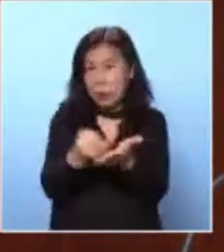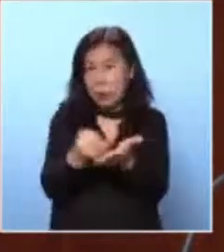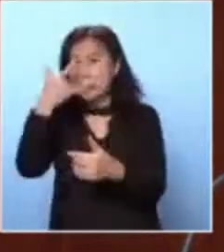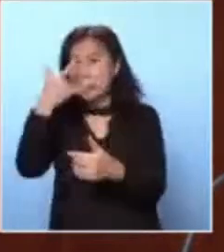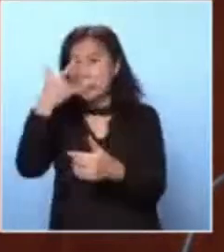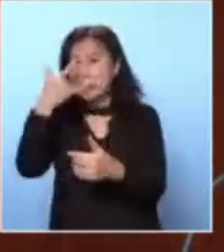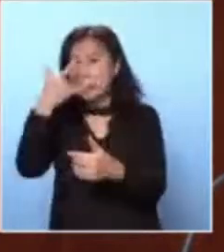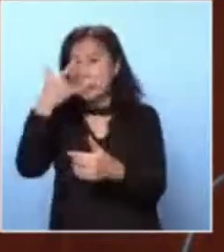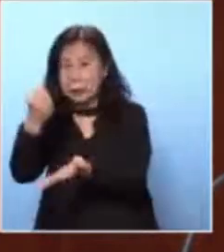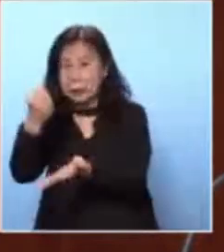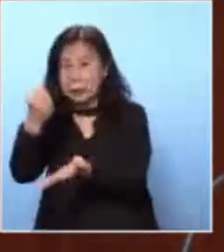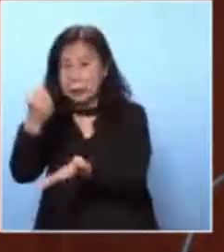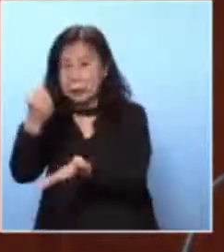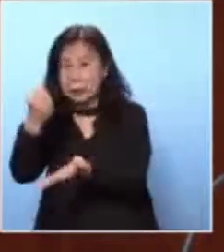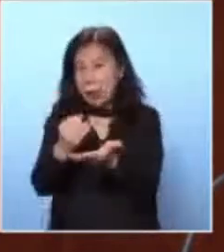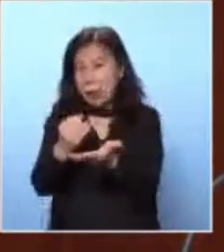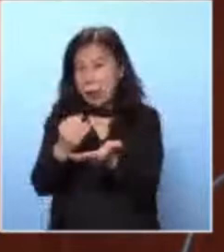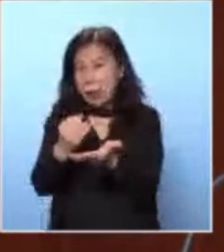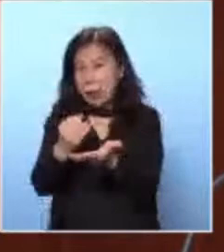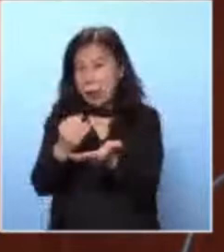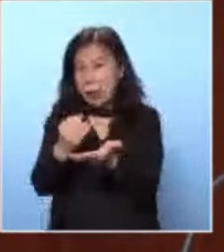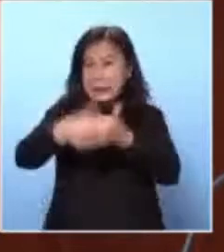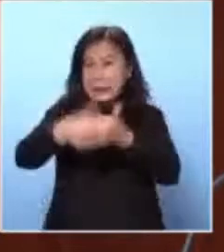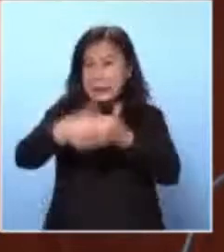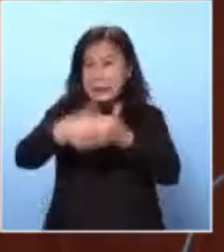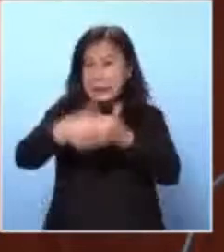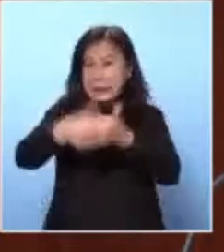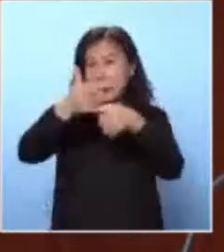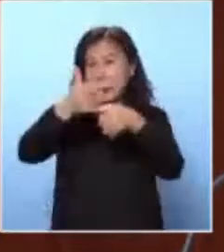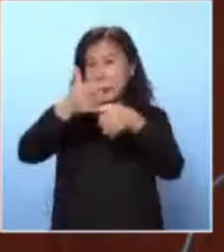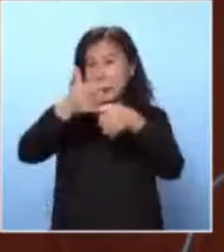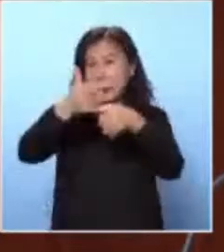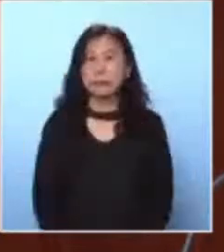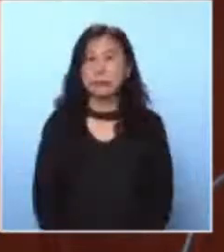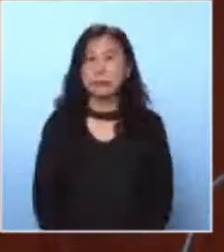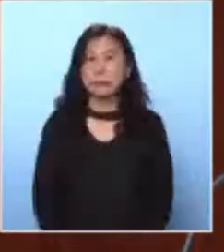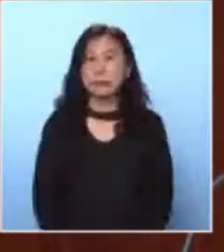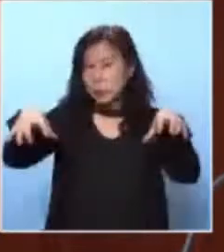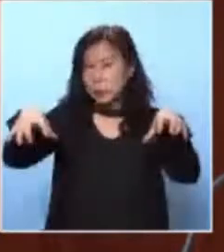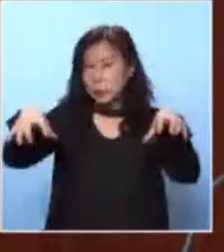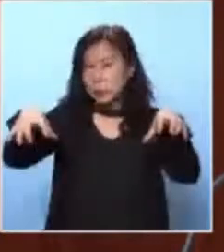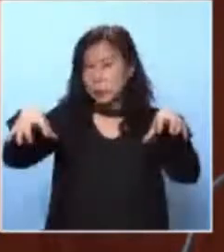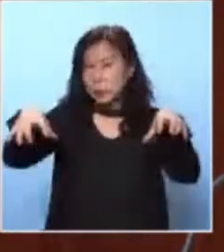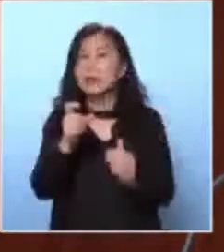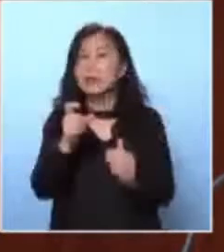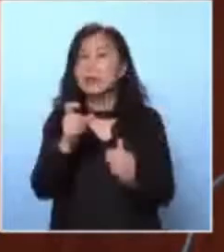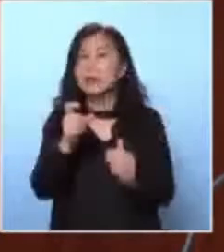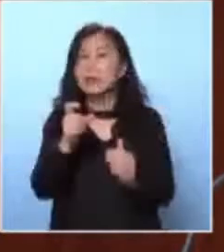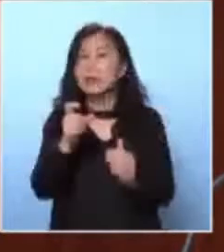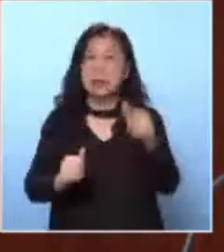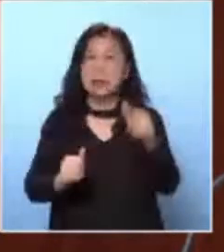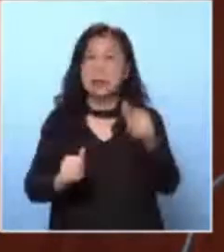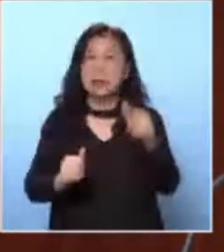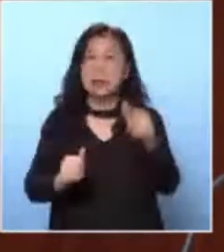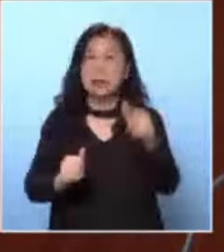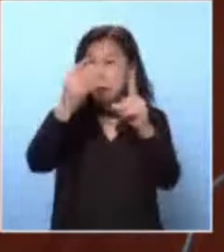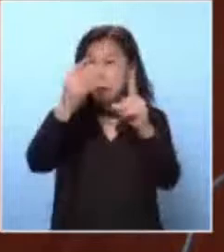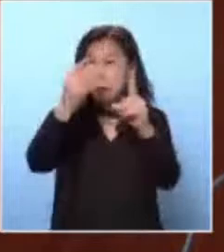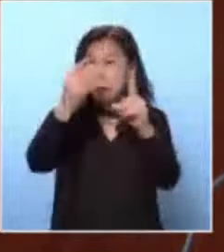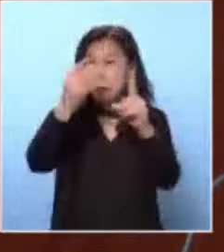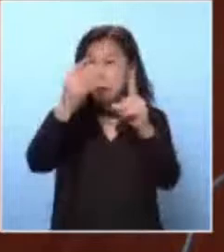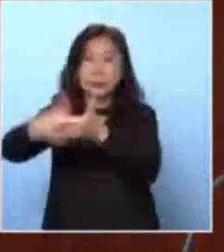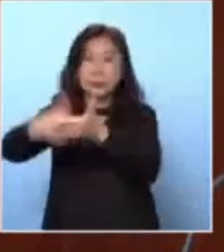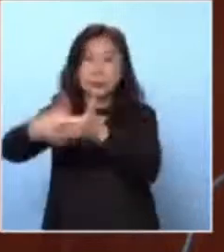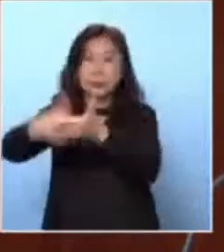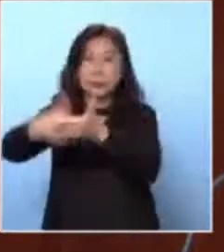duty BSD and the new residential stamp duty NRSD by half, from 15% to